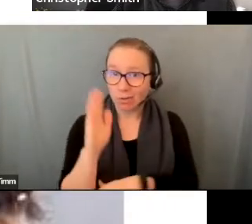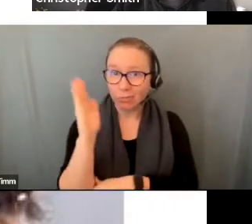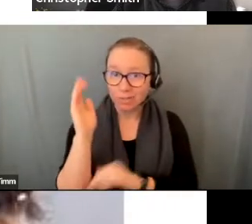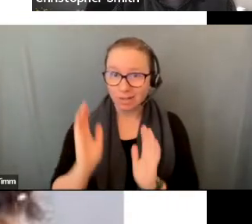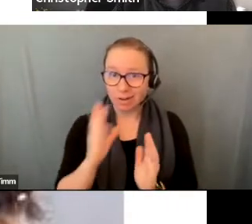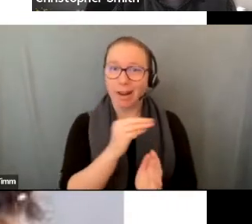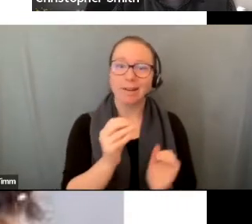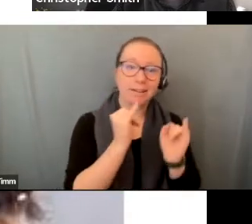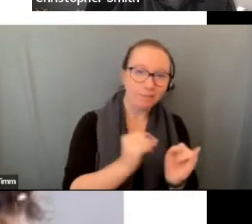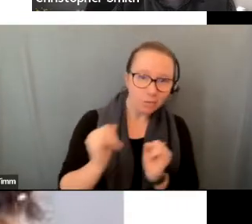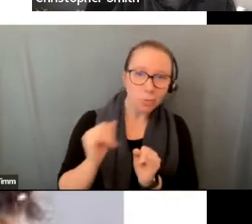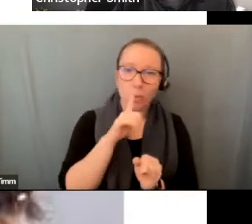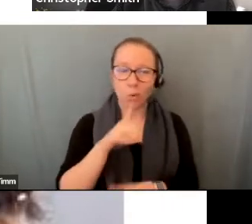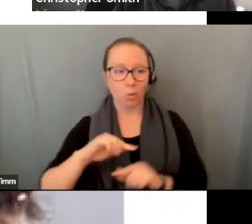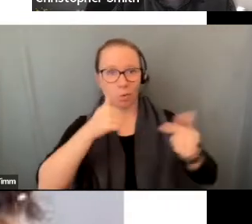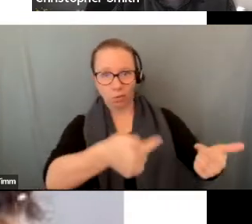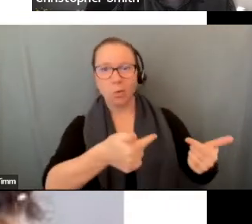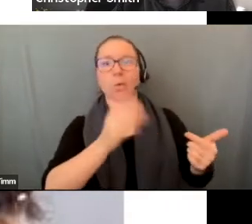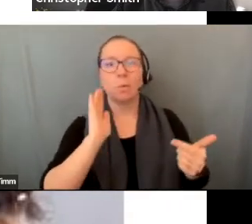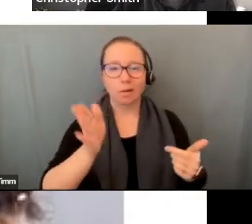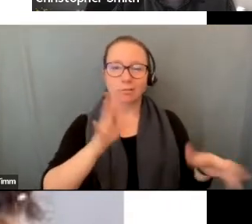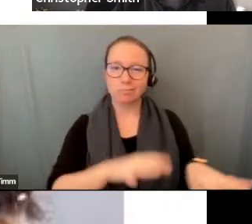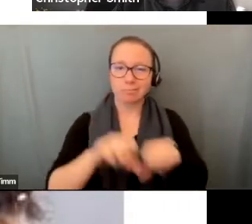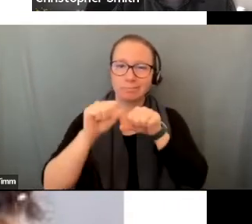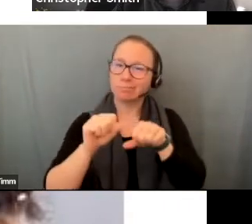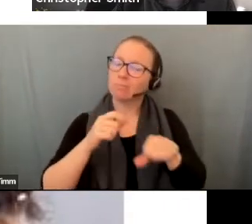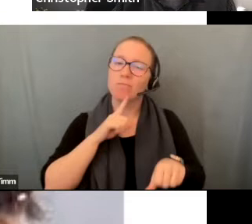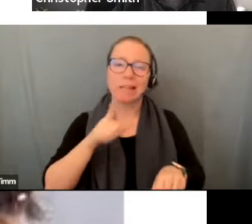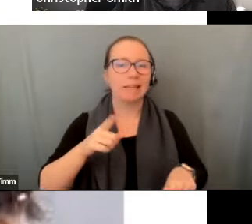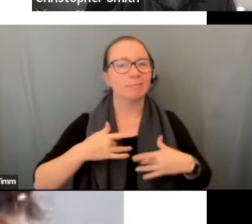individuals we're going to turn it over to from here. Really excited to hear